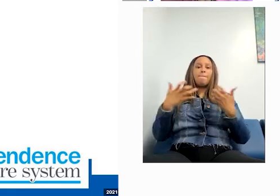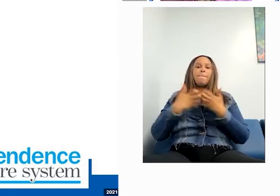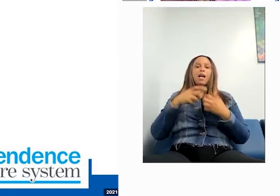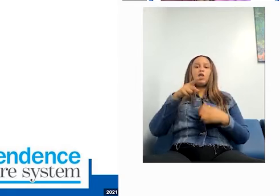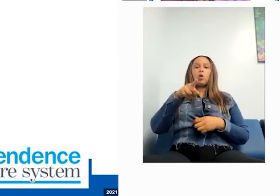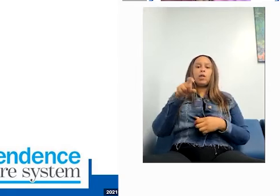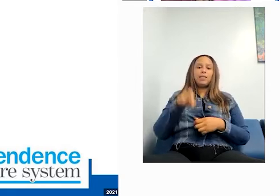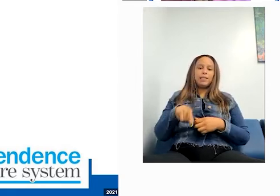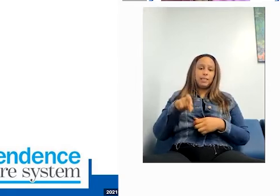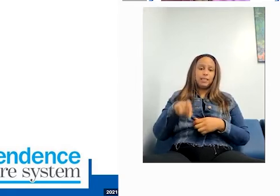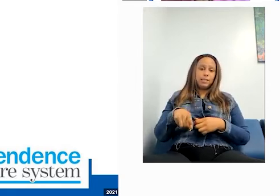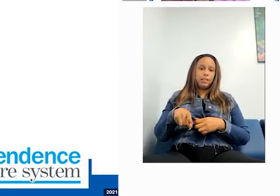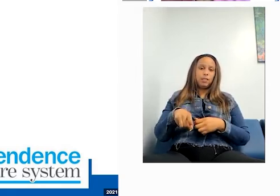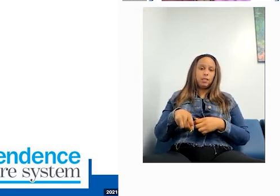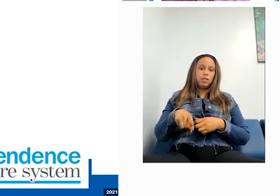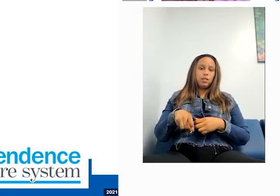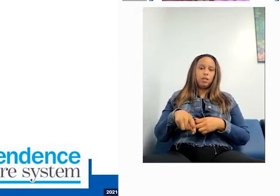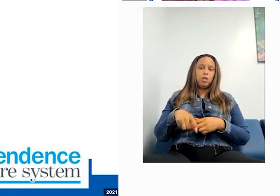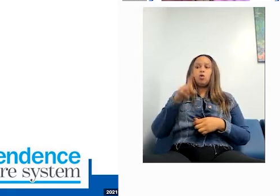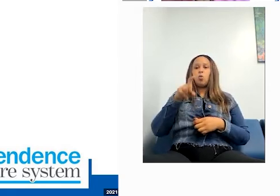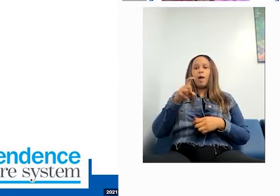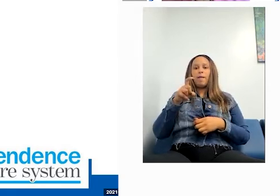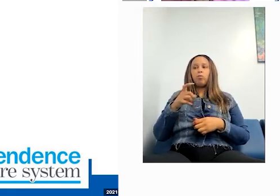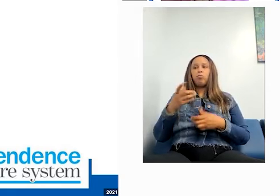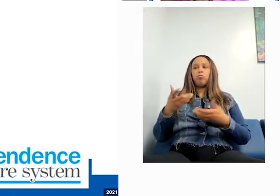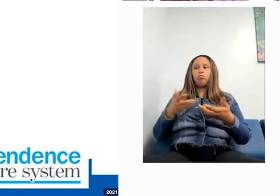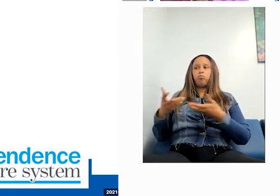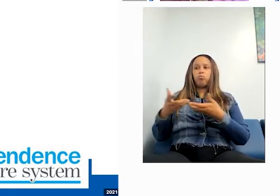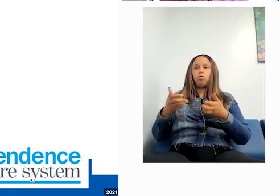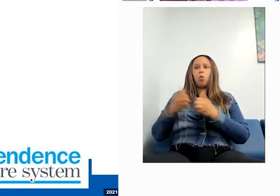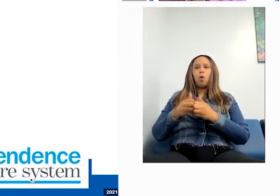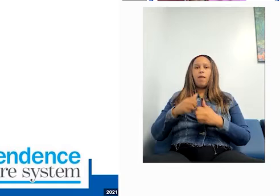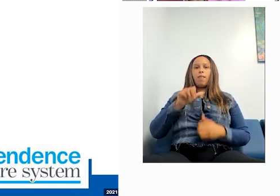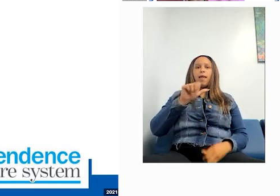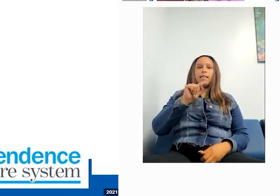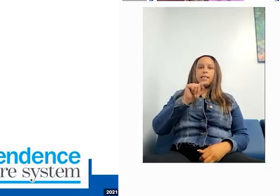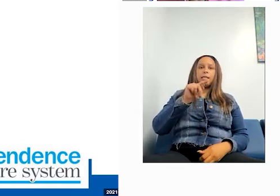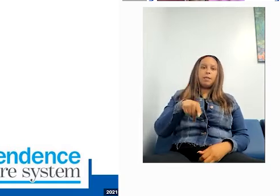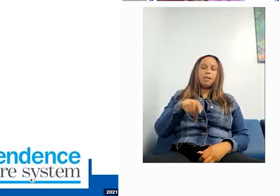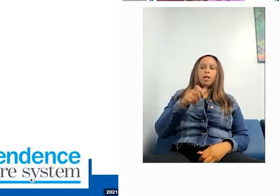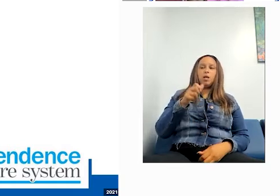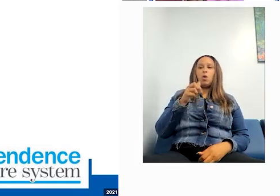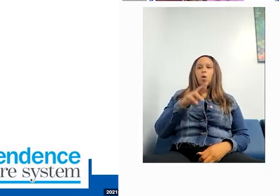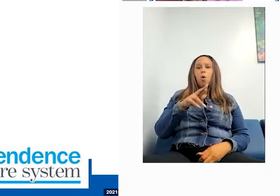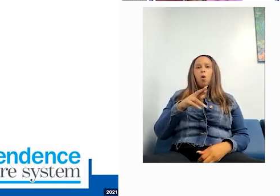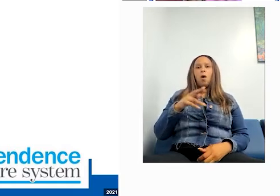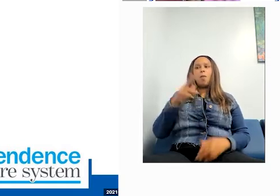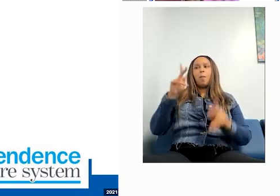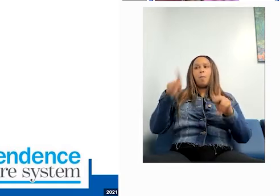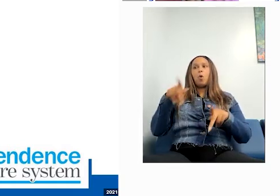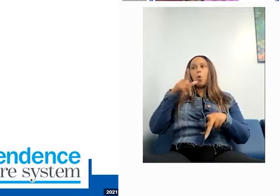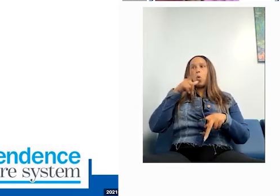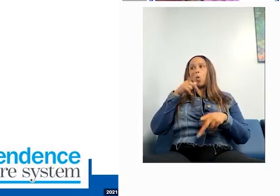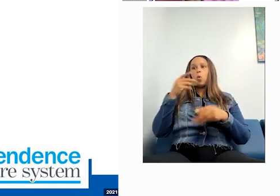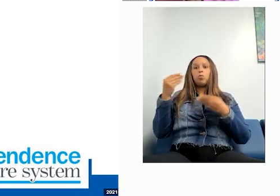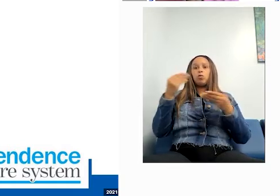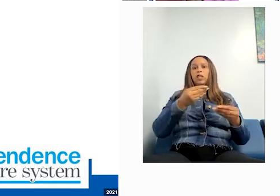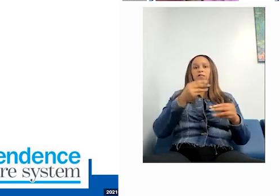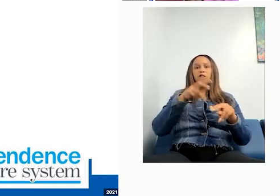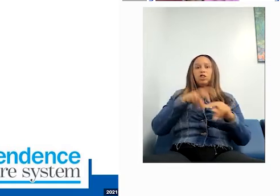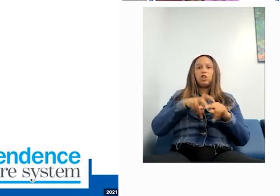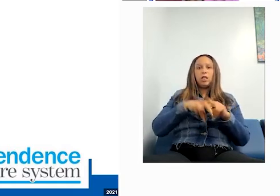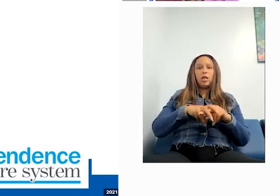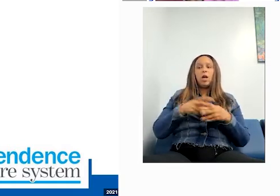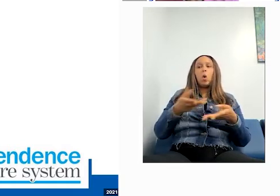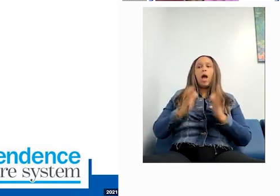to engage the ATP or the manufacturer and ask them to come and program